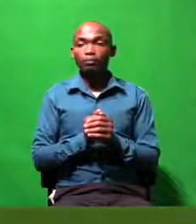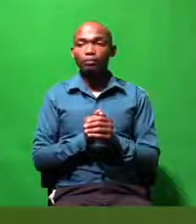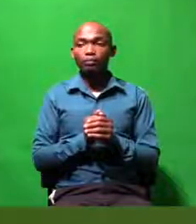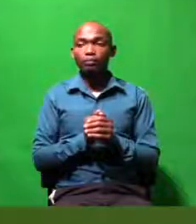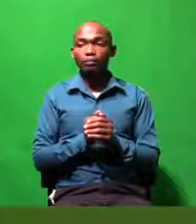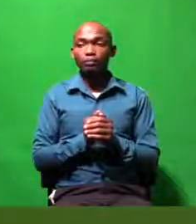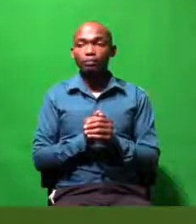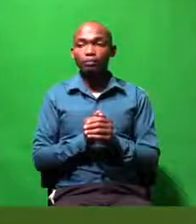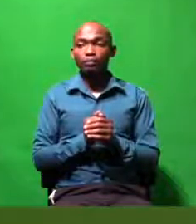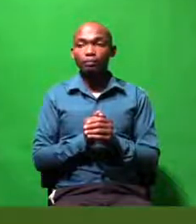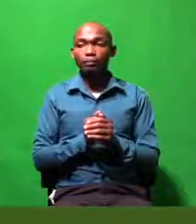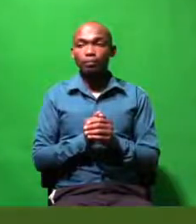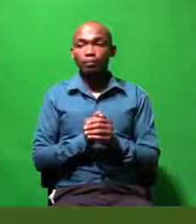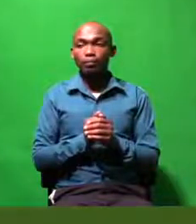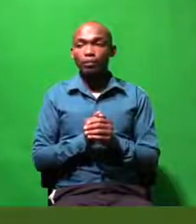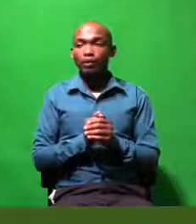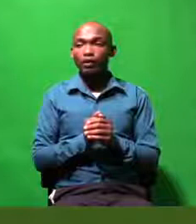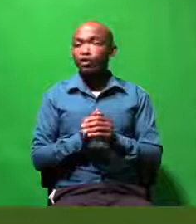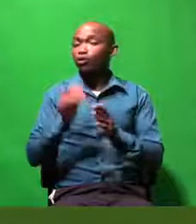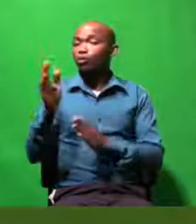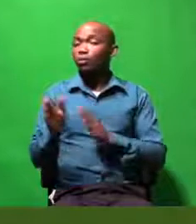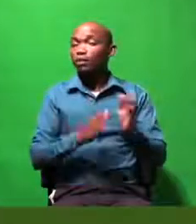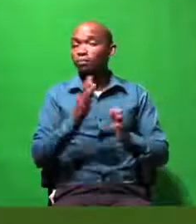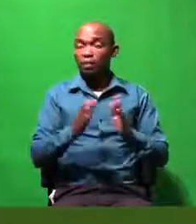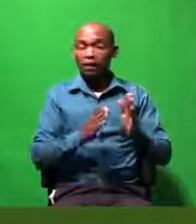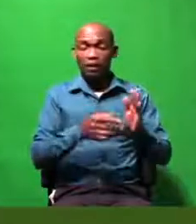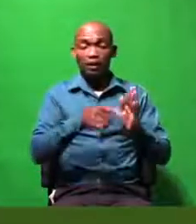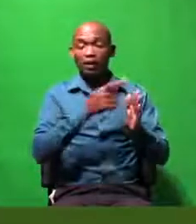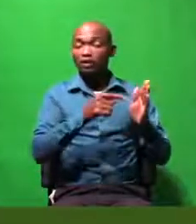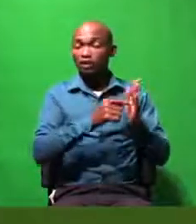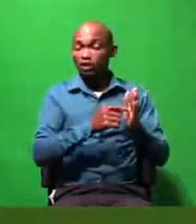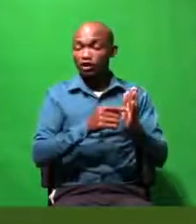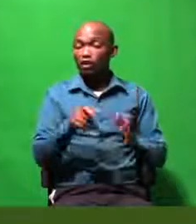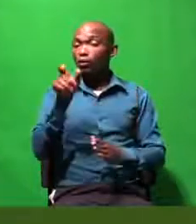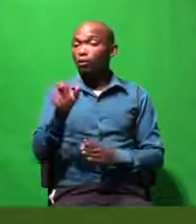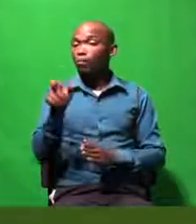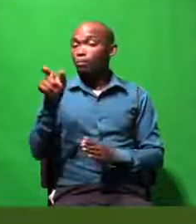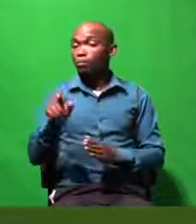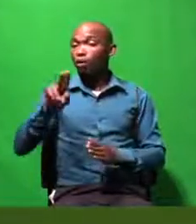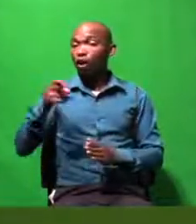where the peoples, or we can say a group